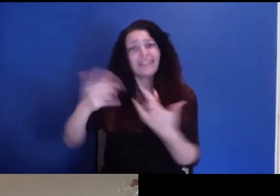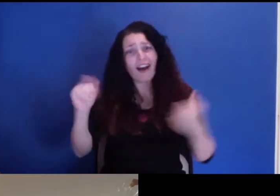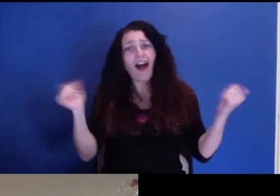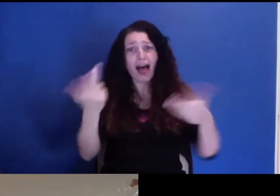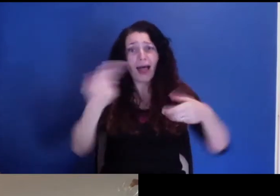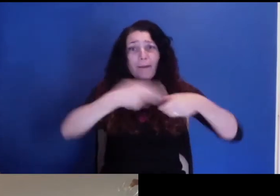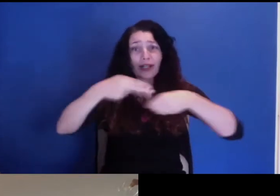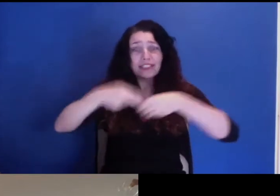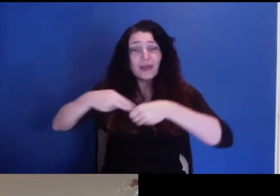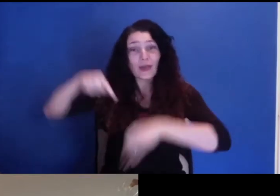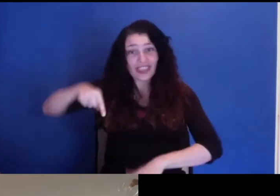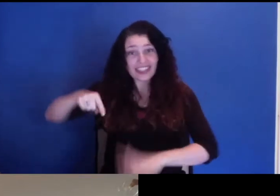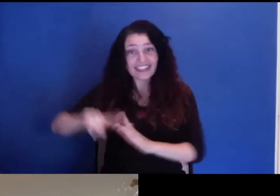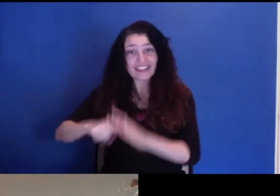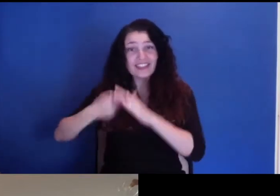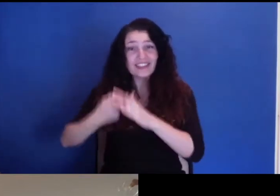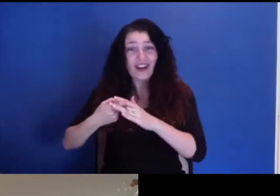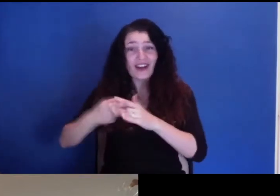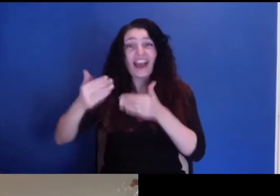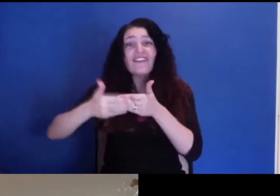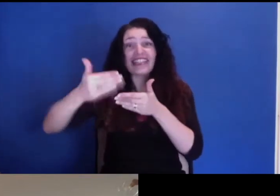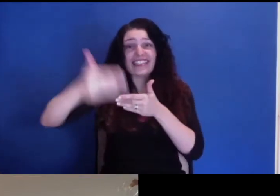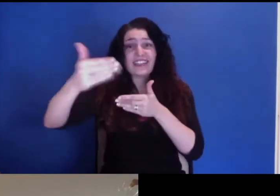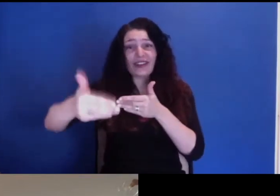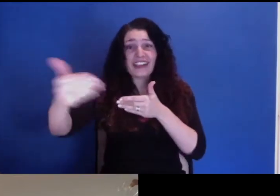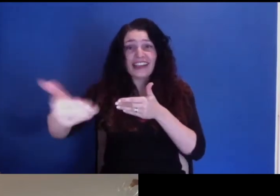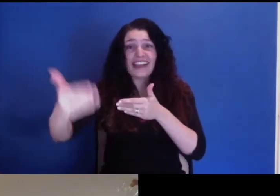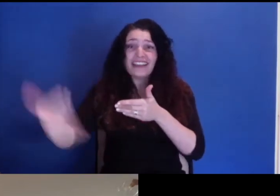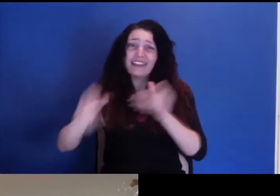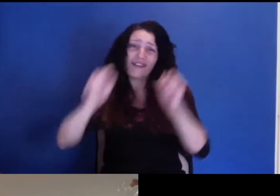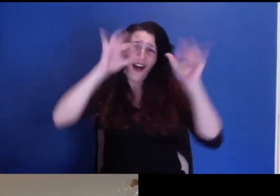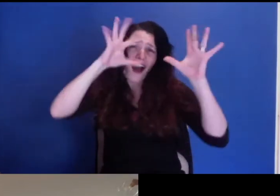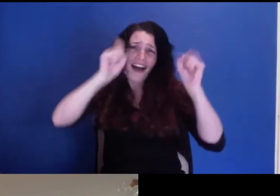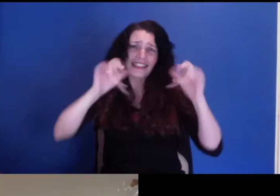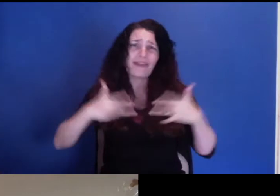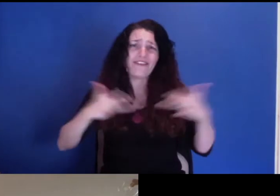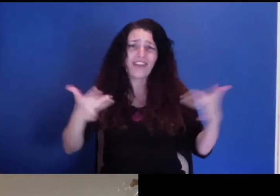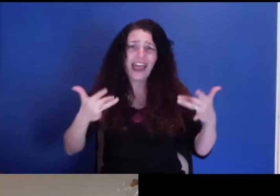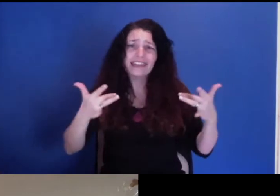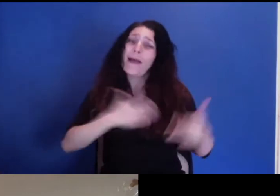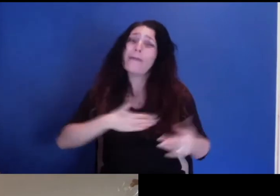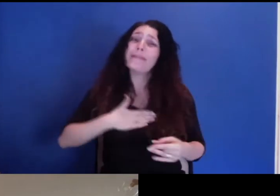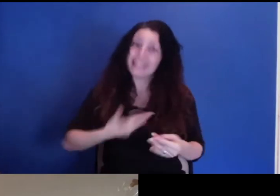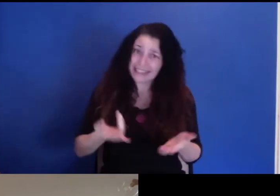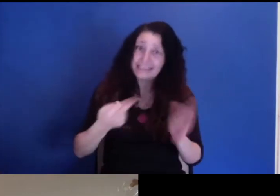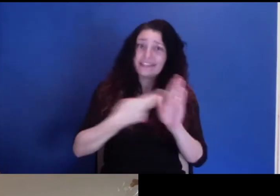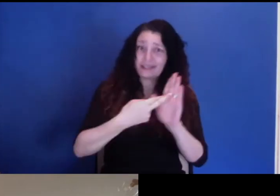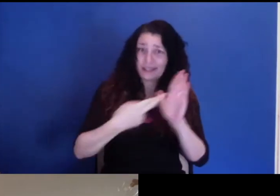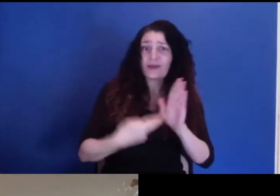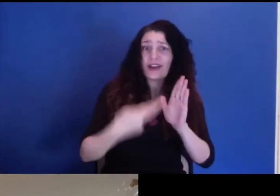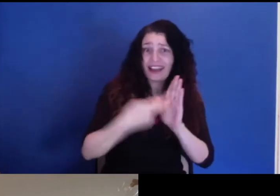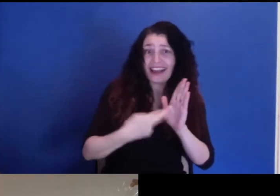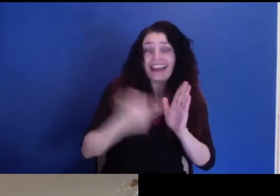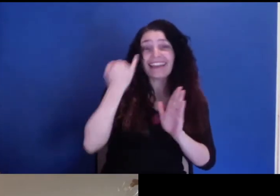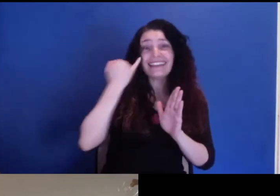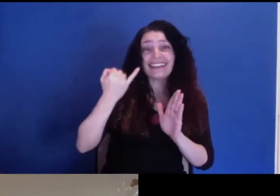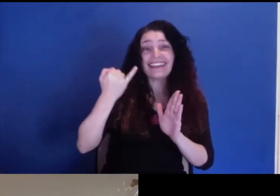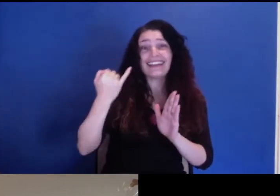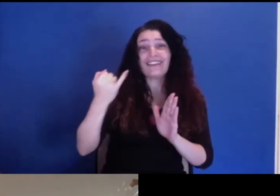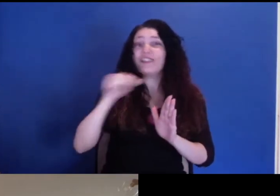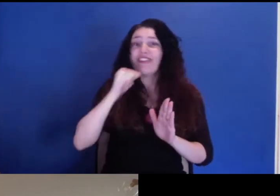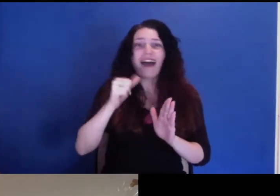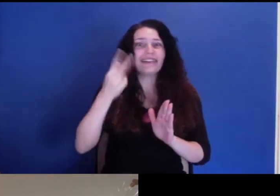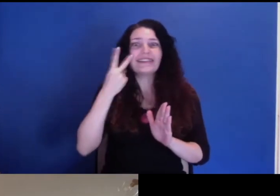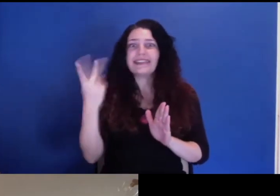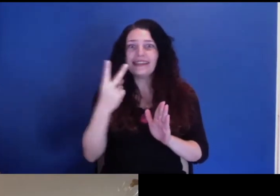of a series of awesome events we're going to be doing. Please sign up. Yes, if you're not seeing an ASL